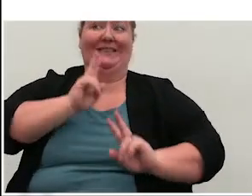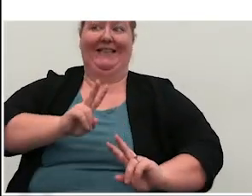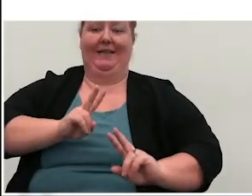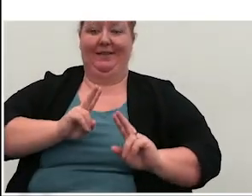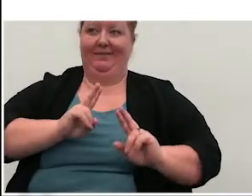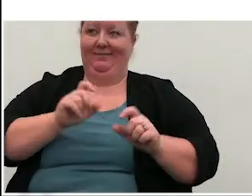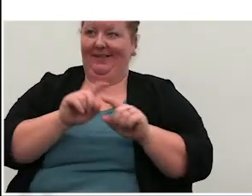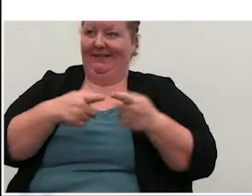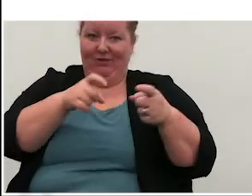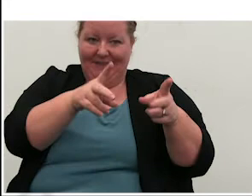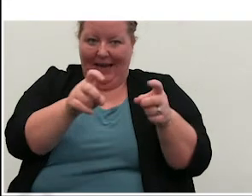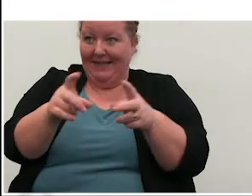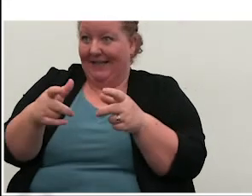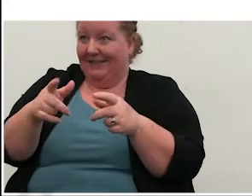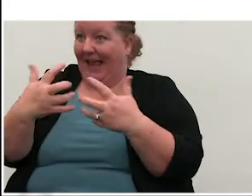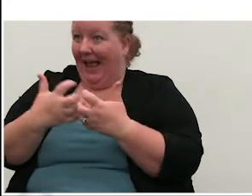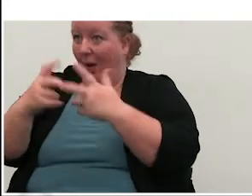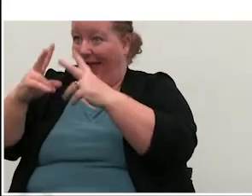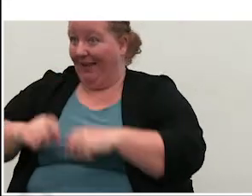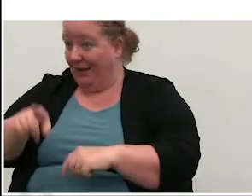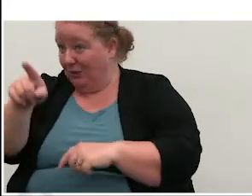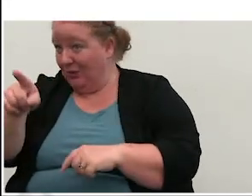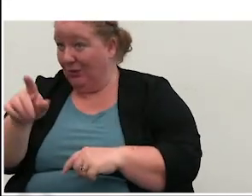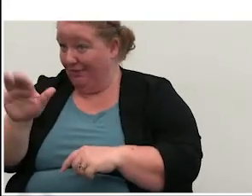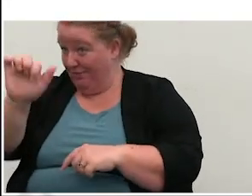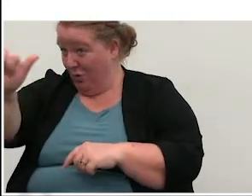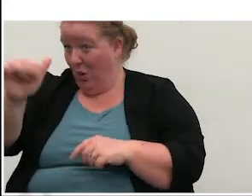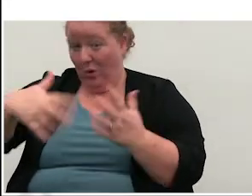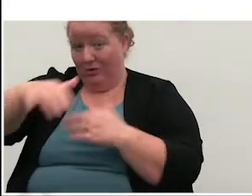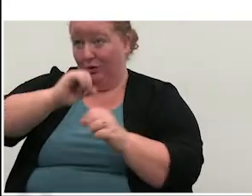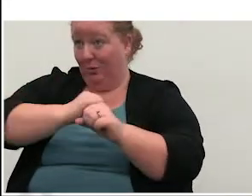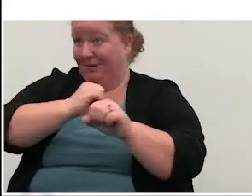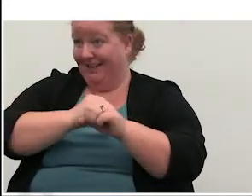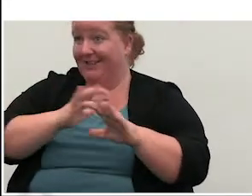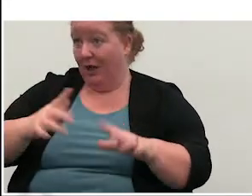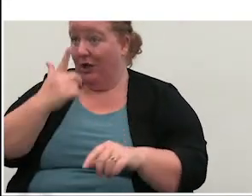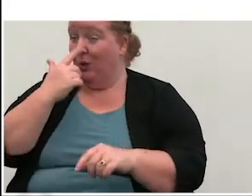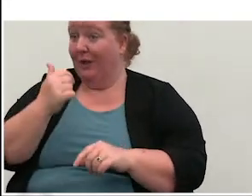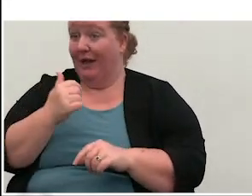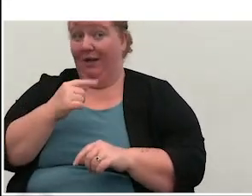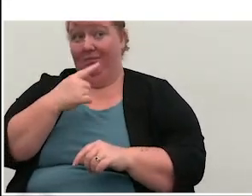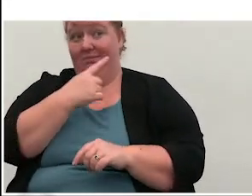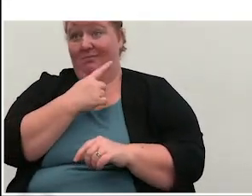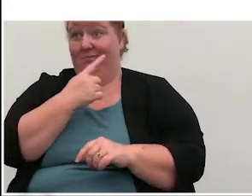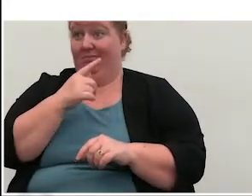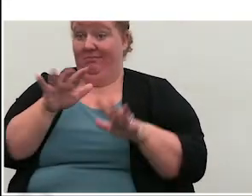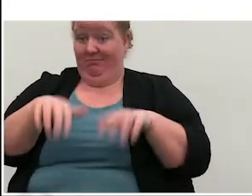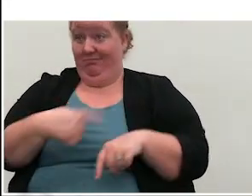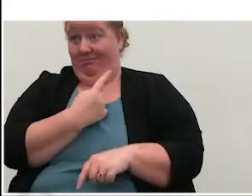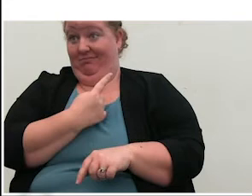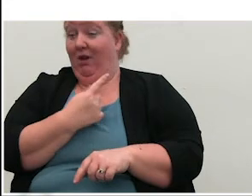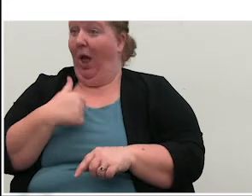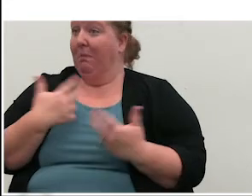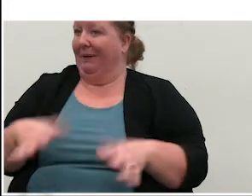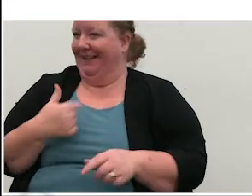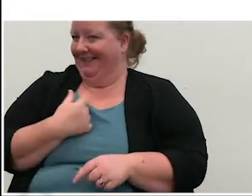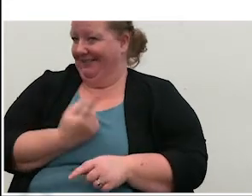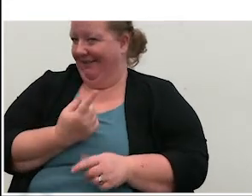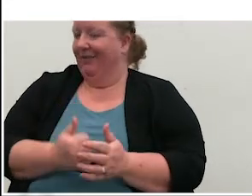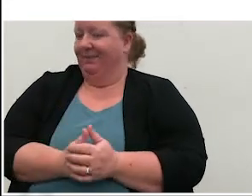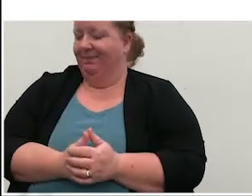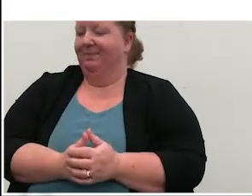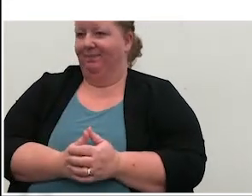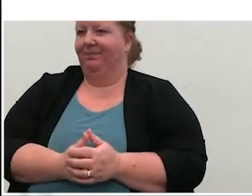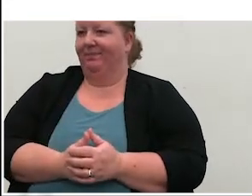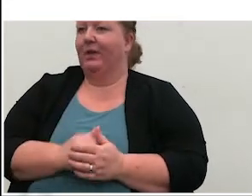these techniques analyse you from your social media, you can go to applyMagicSource.com. So I did that. I did